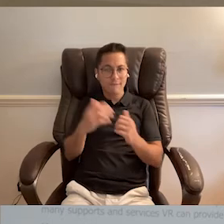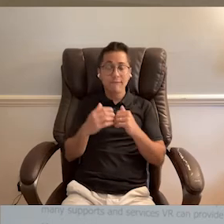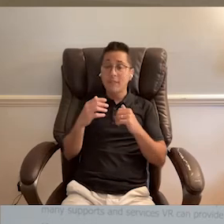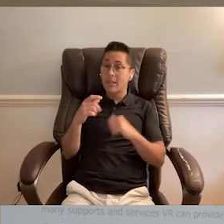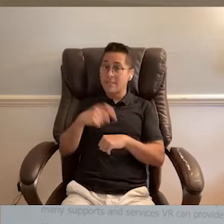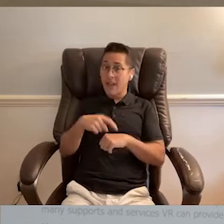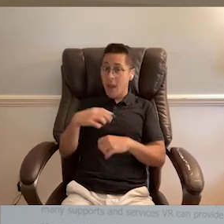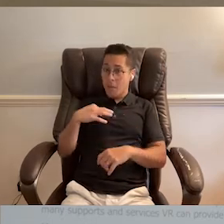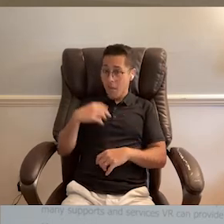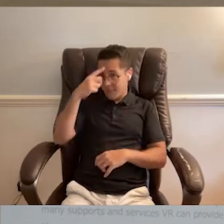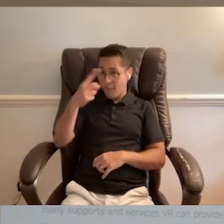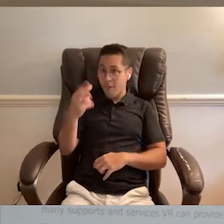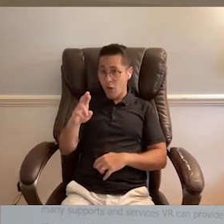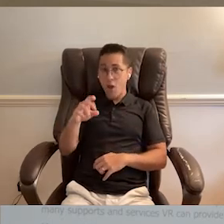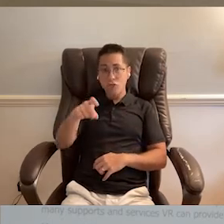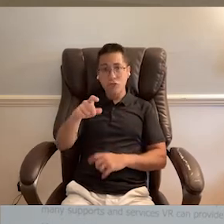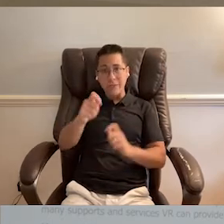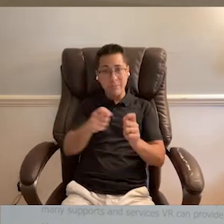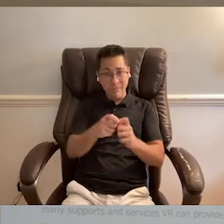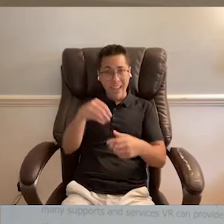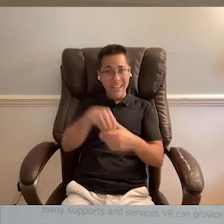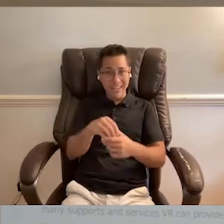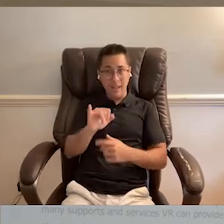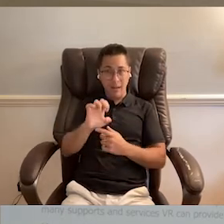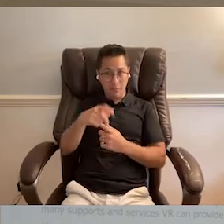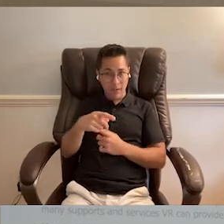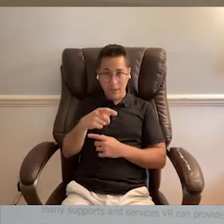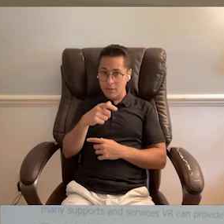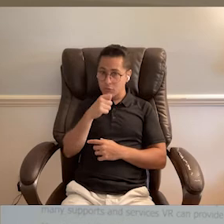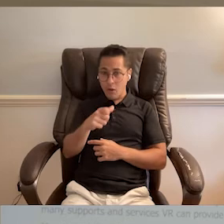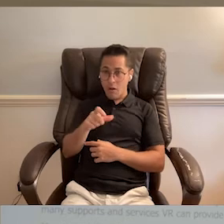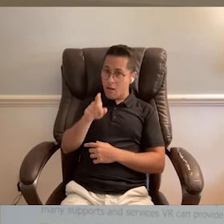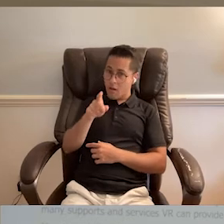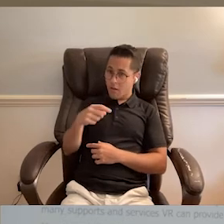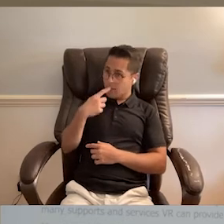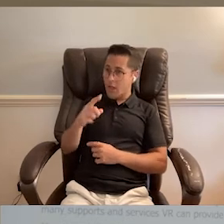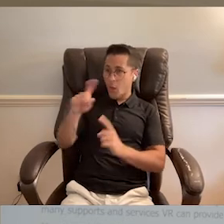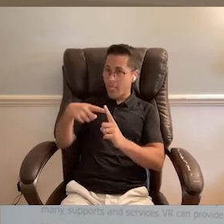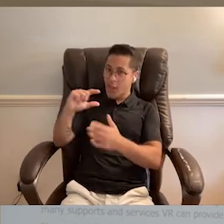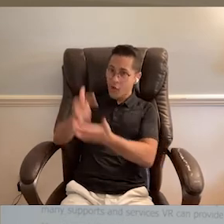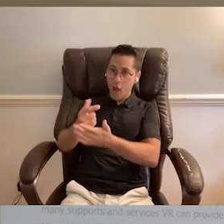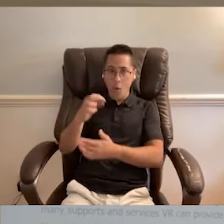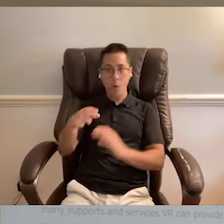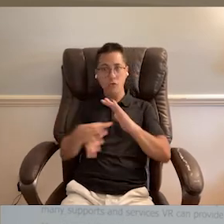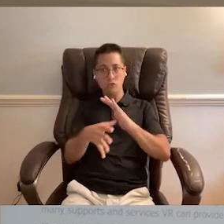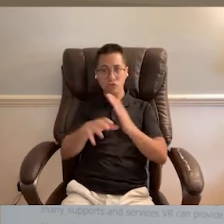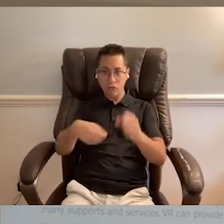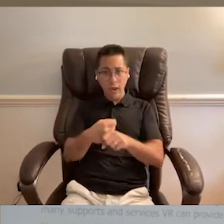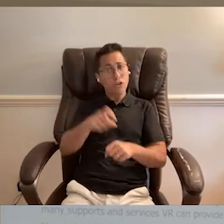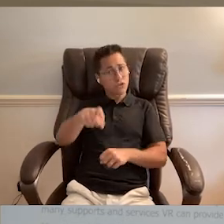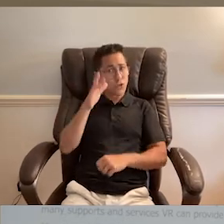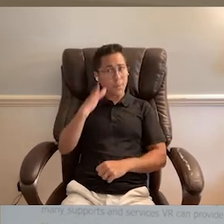be specified in the IEP. Don't let it say when they graduate or senior year. Should be earlier. Starting